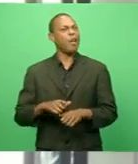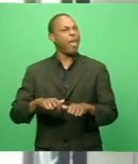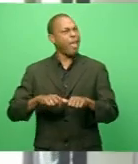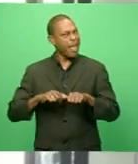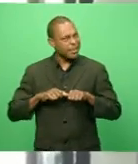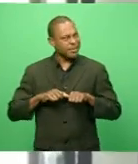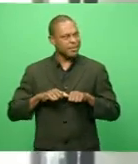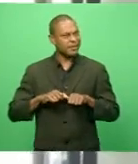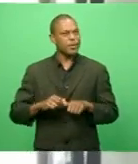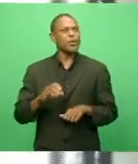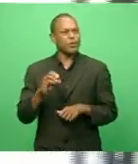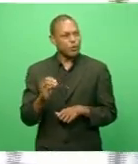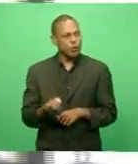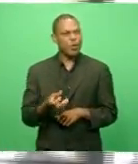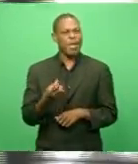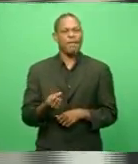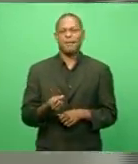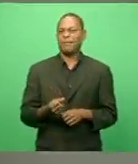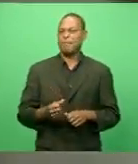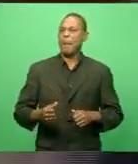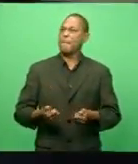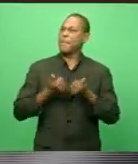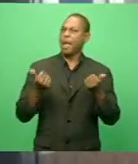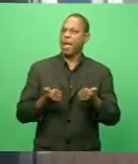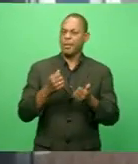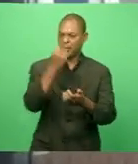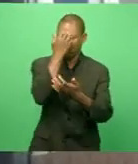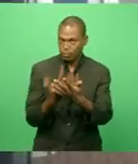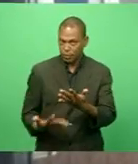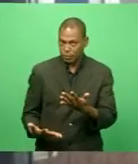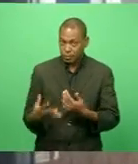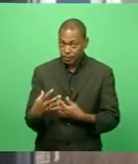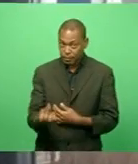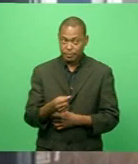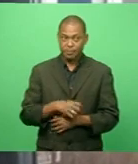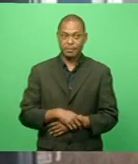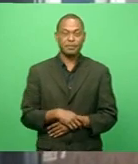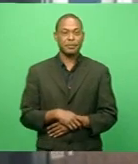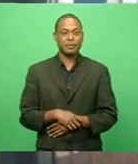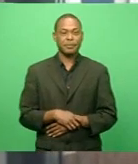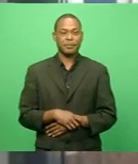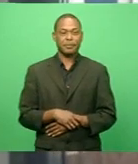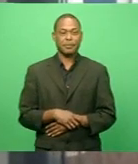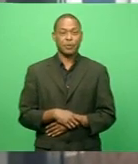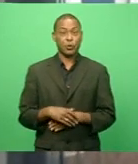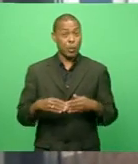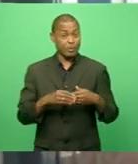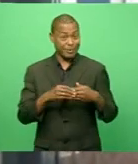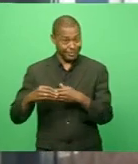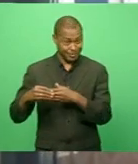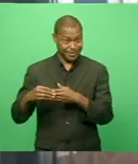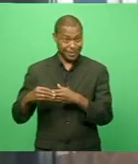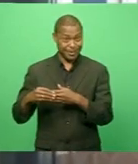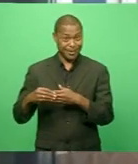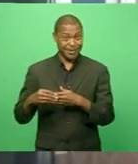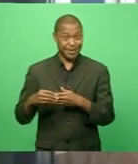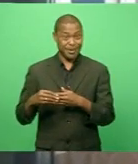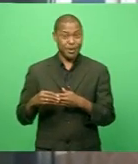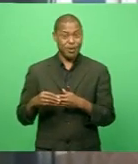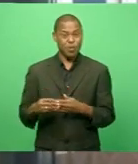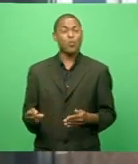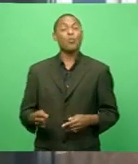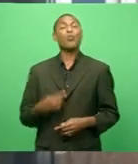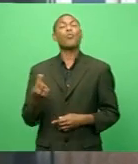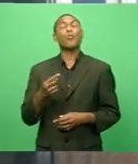he possesses a wealth of political experience. The leadership of the leader of the opposition is decided